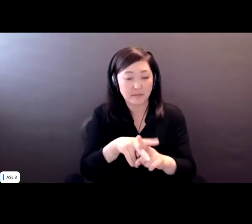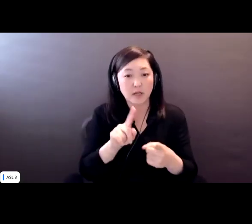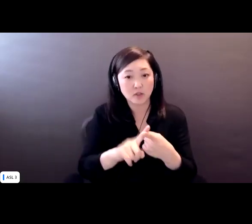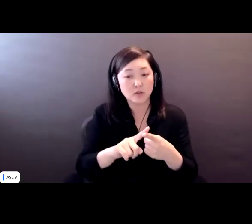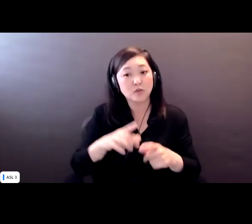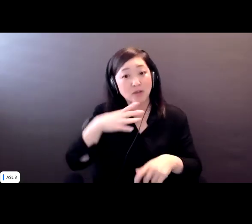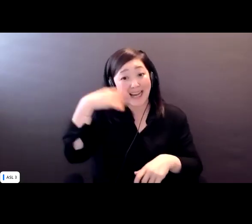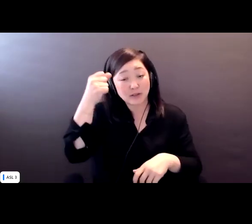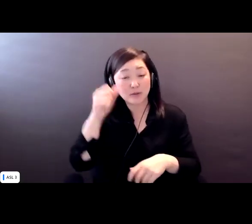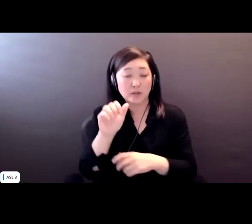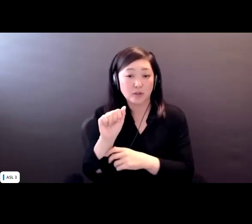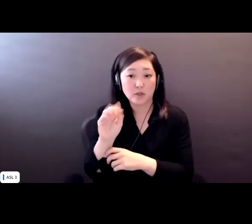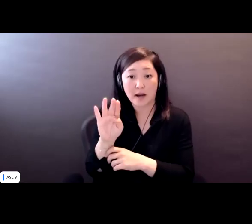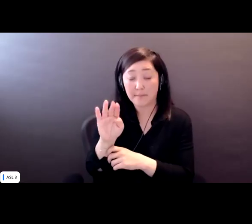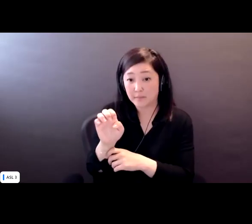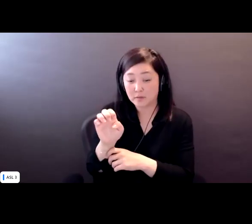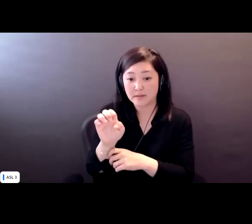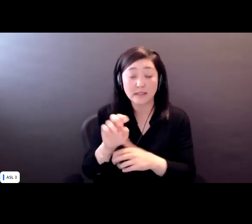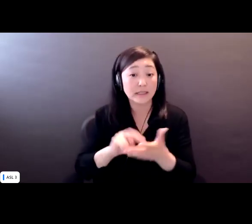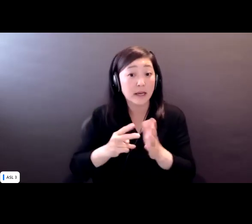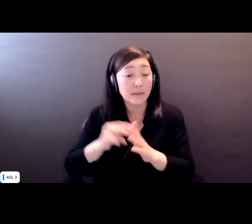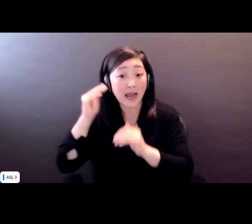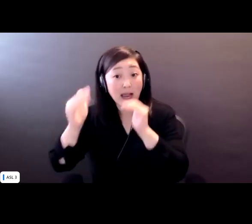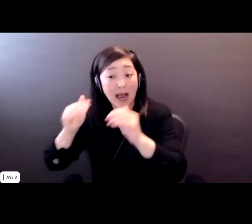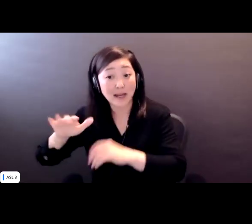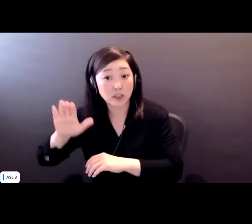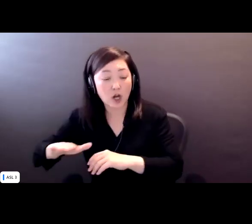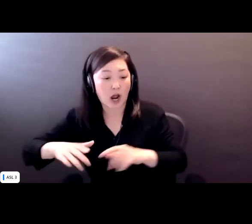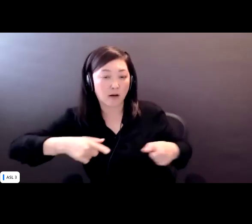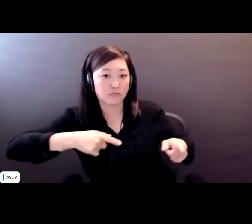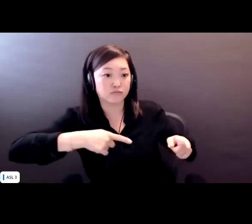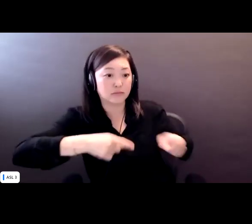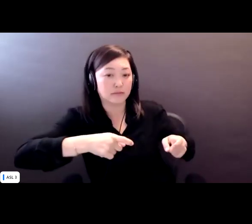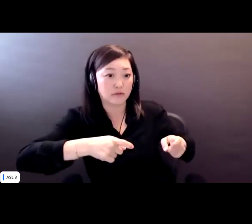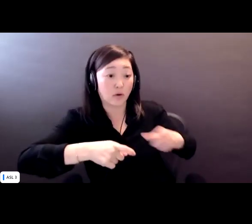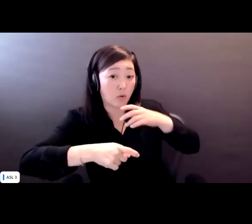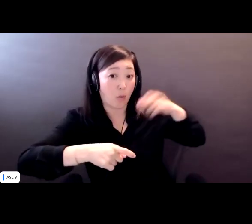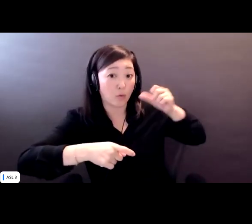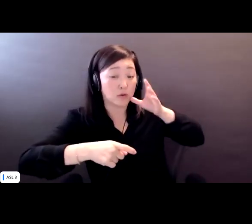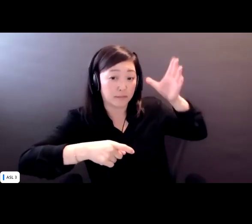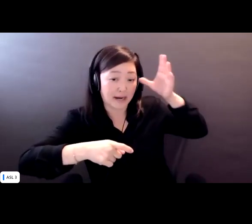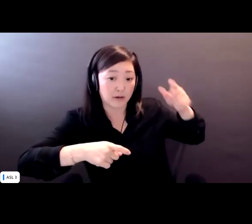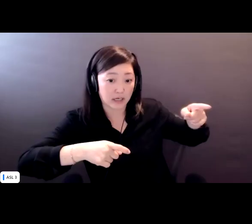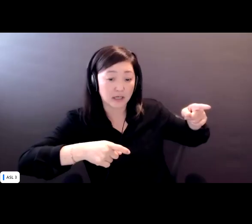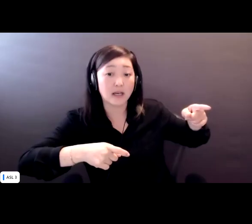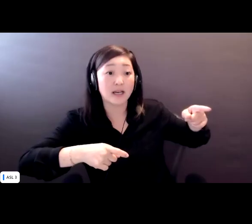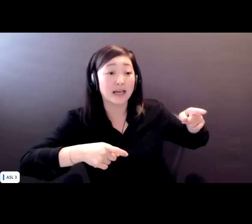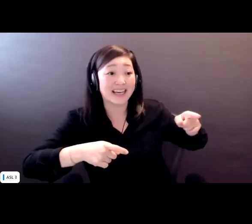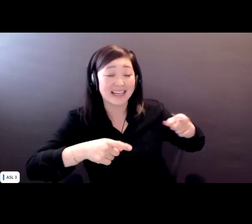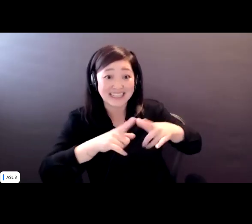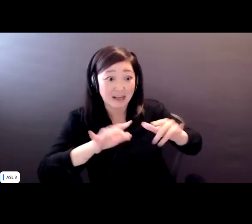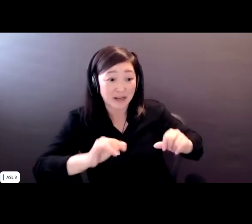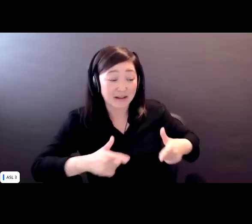for example, an adult child may be exerting control over an older parent while not living in the